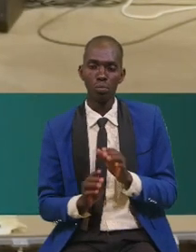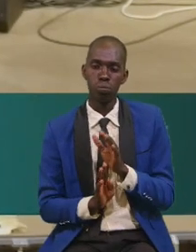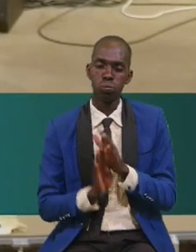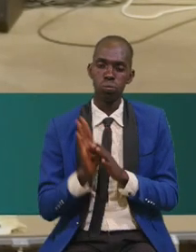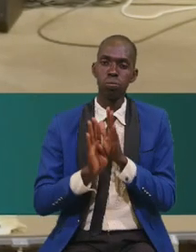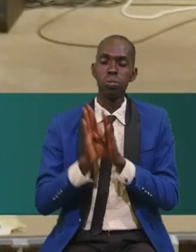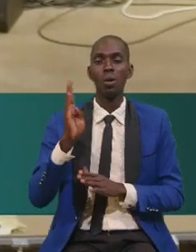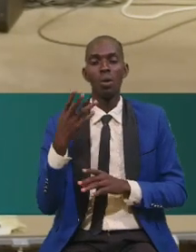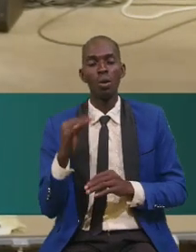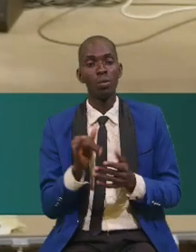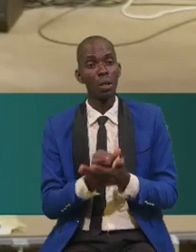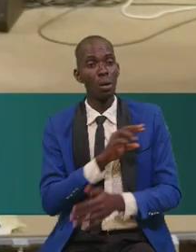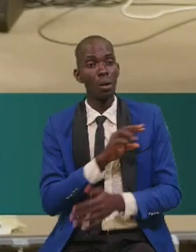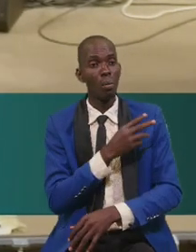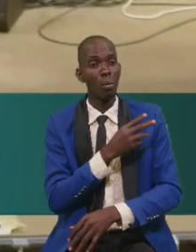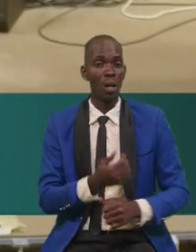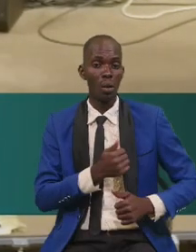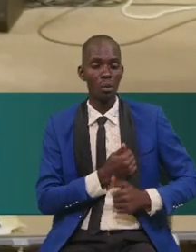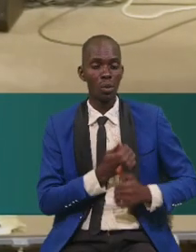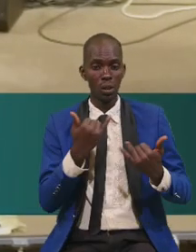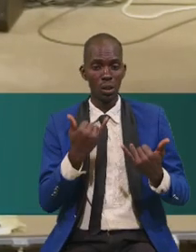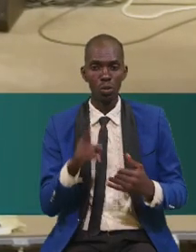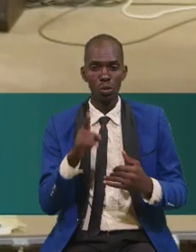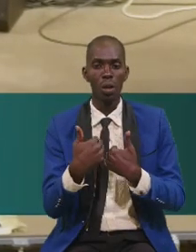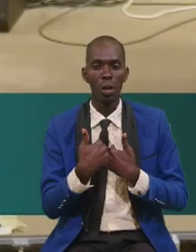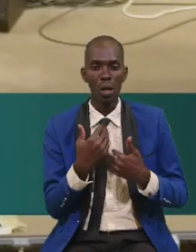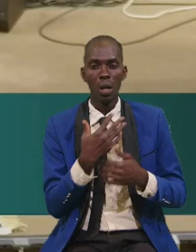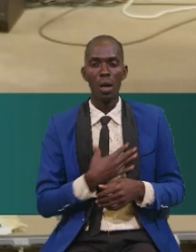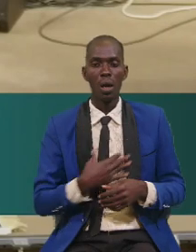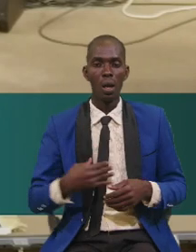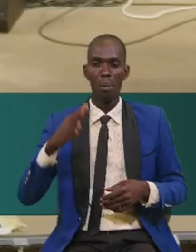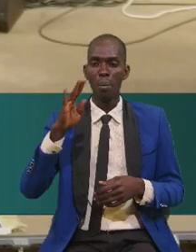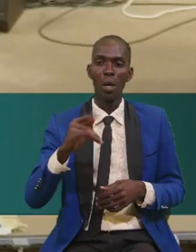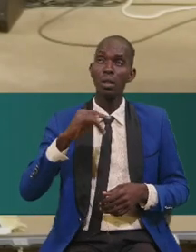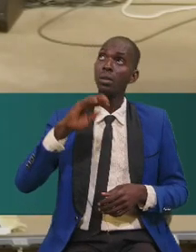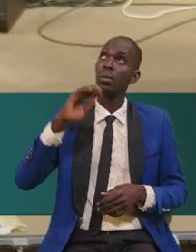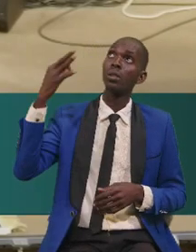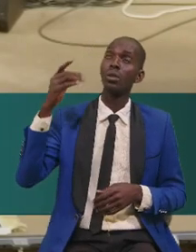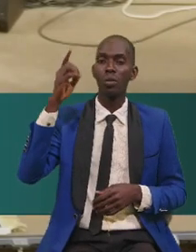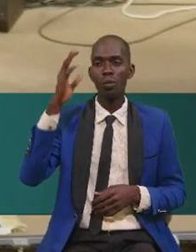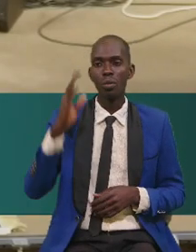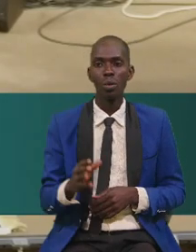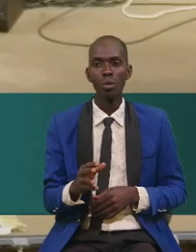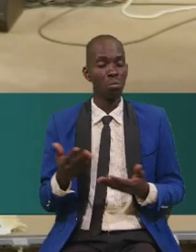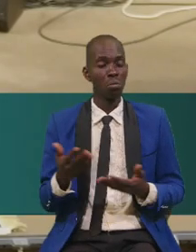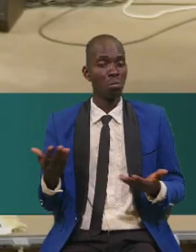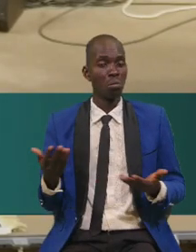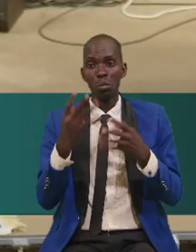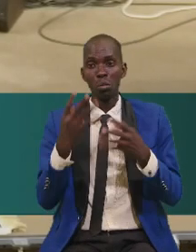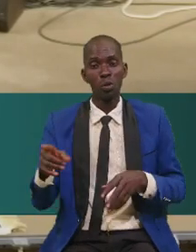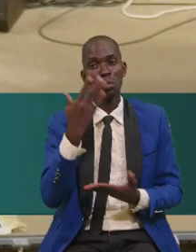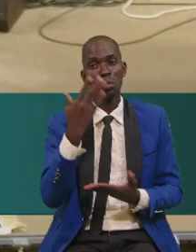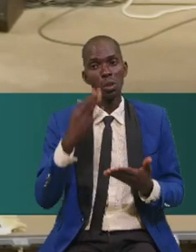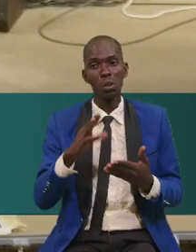you have. And by the grace of God, are you not? Many of you are, might be younger than I am. You are in your 40s,